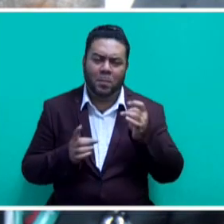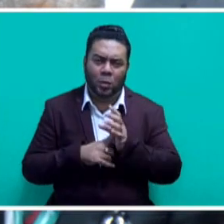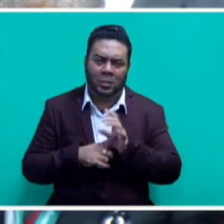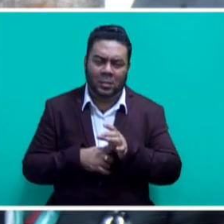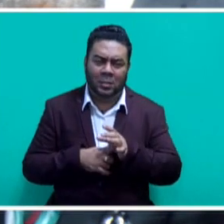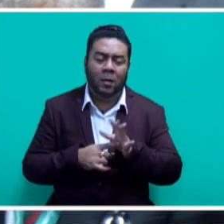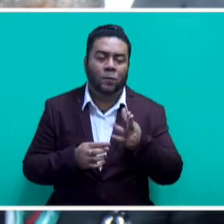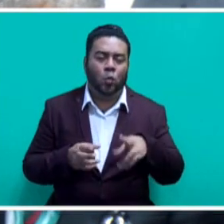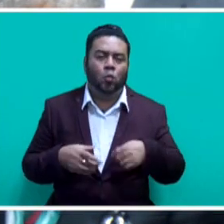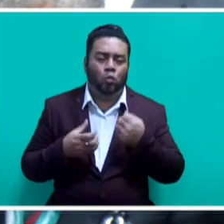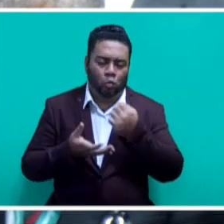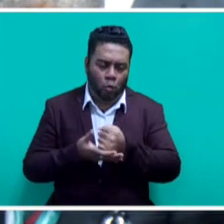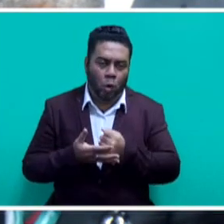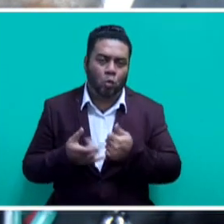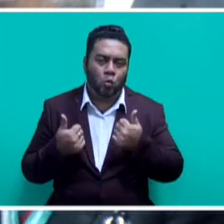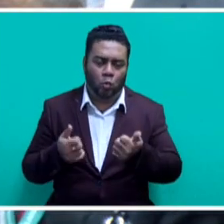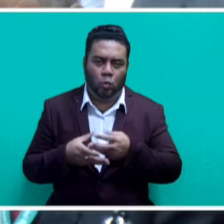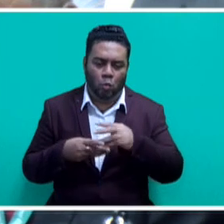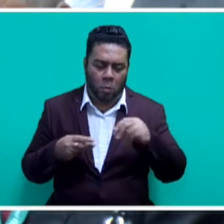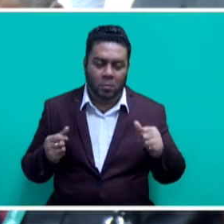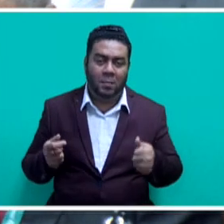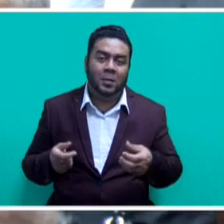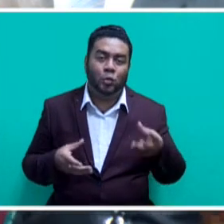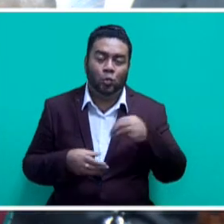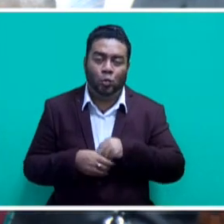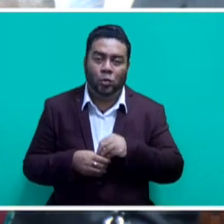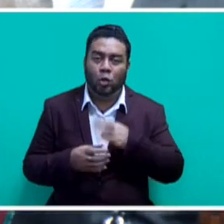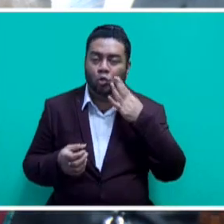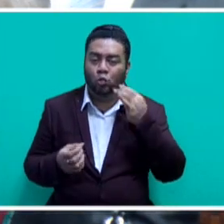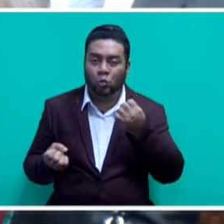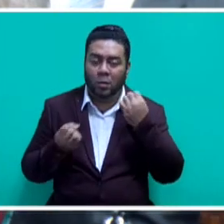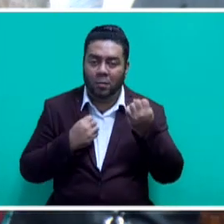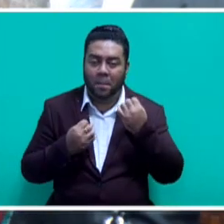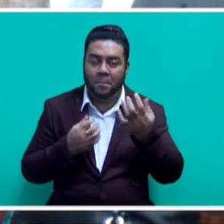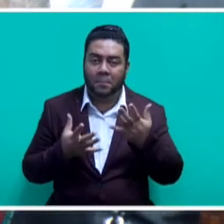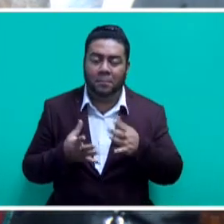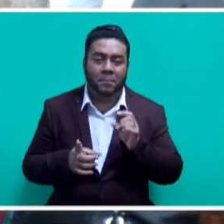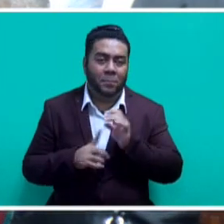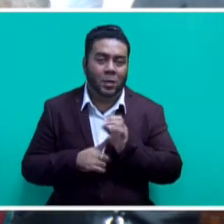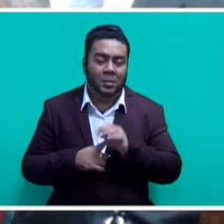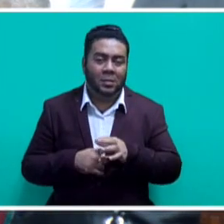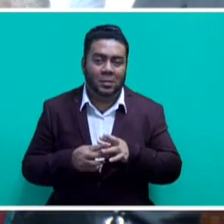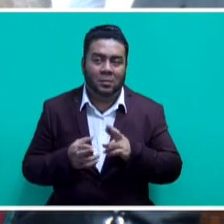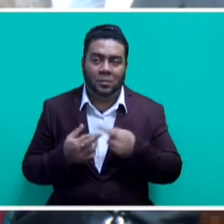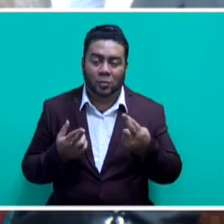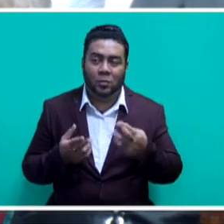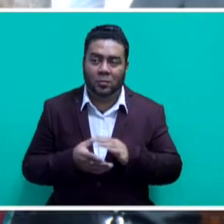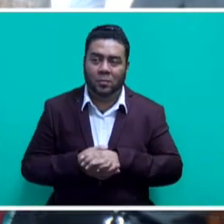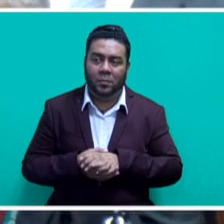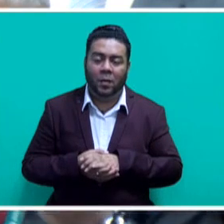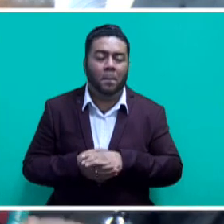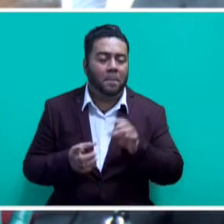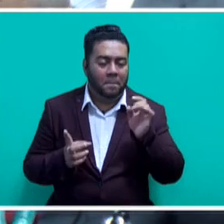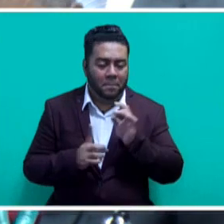in ensuring good crop production, which includes sugarcane. Fertilizers provide essential nutrients that are necessary for